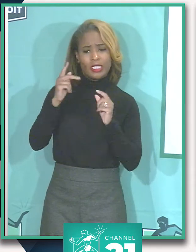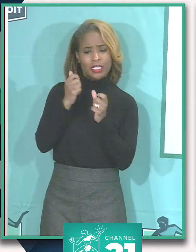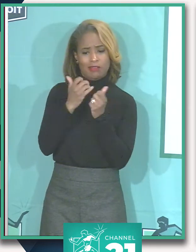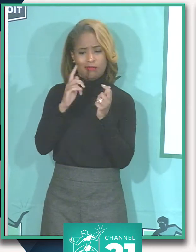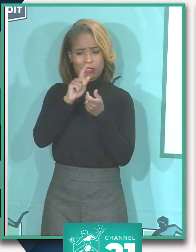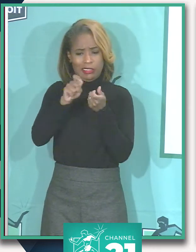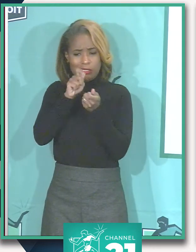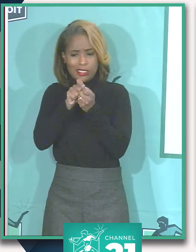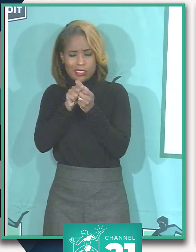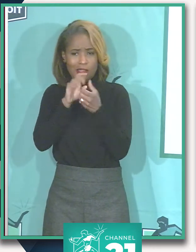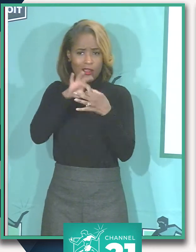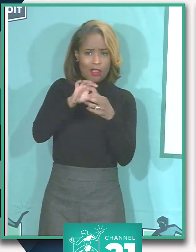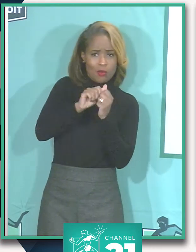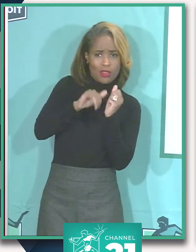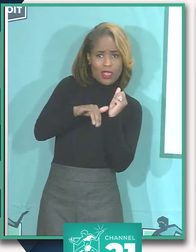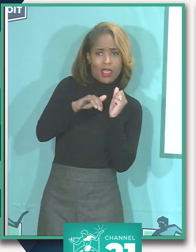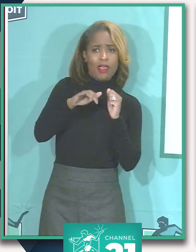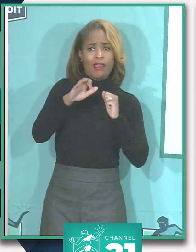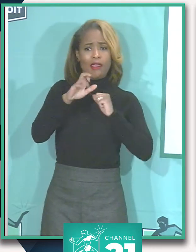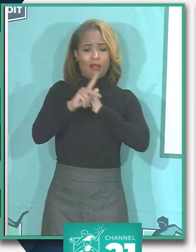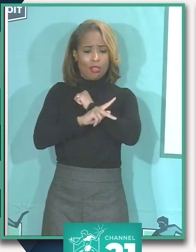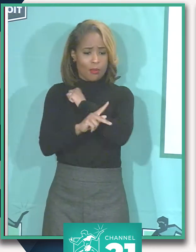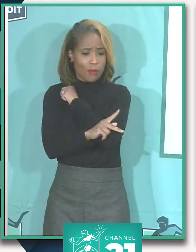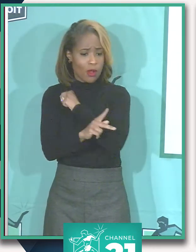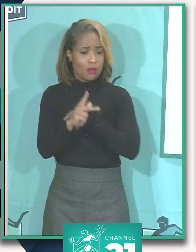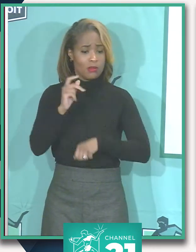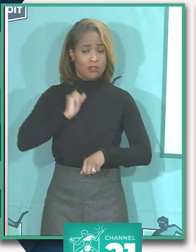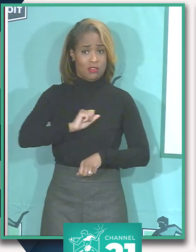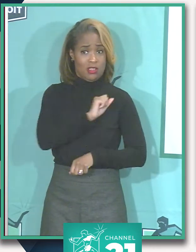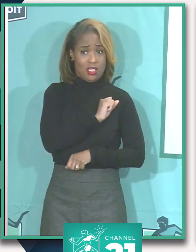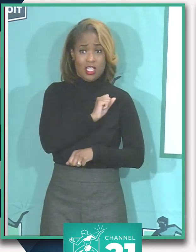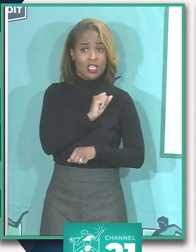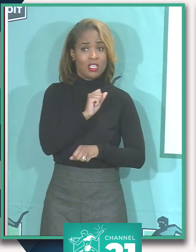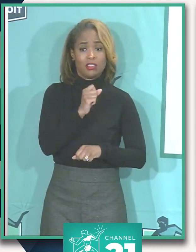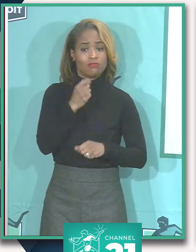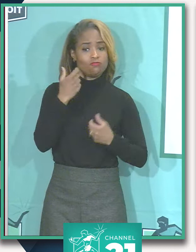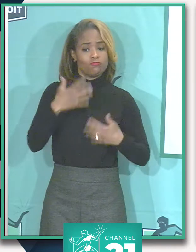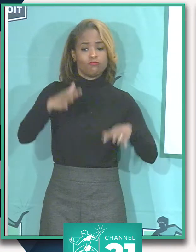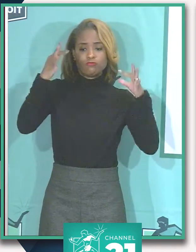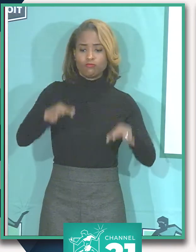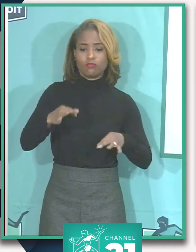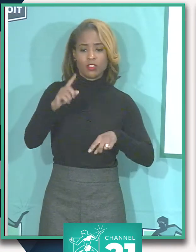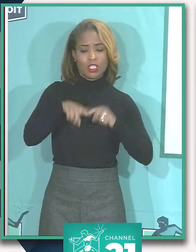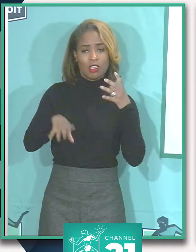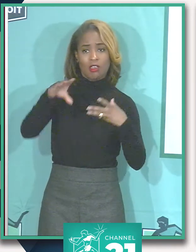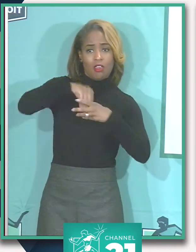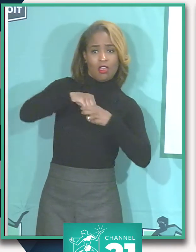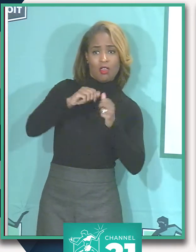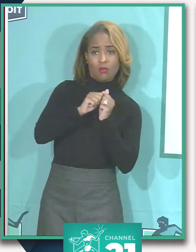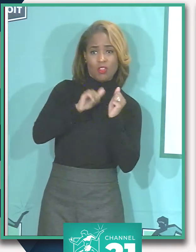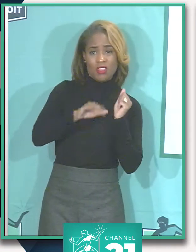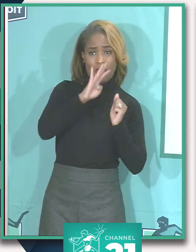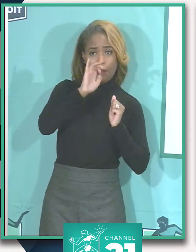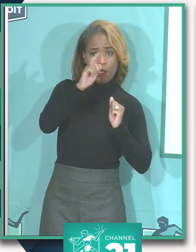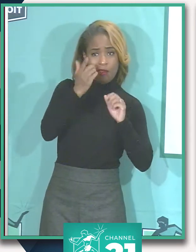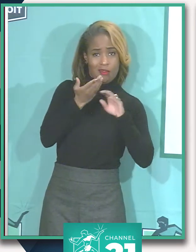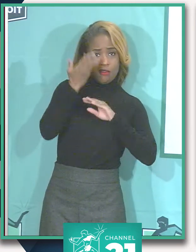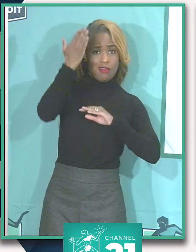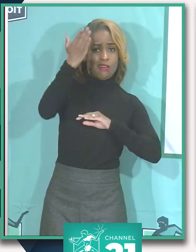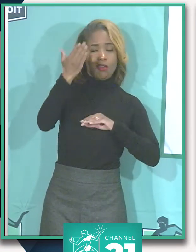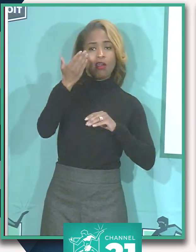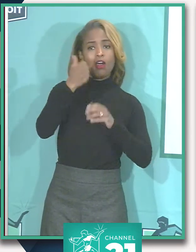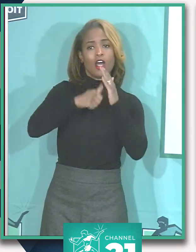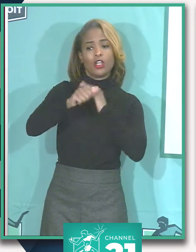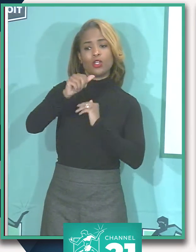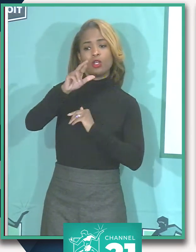The Senate parliamentarian has ruled that it cannot be part of this current bill under the reconciliation rule, so it's something